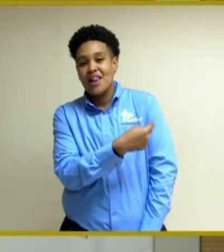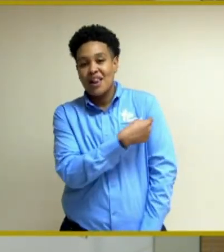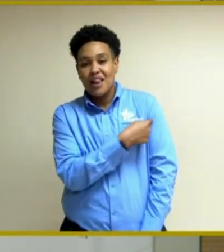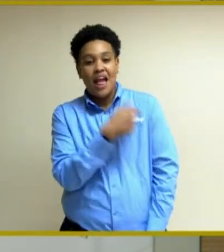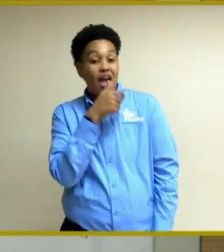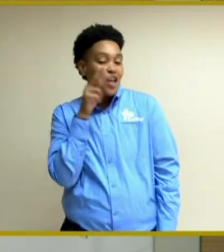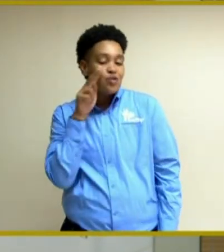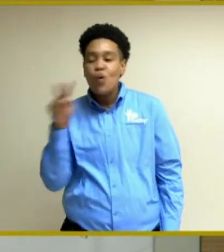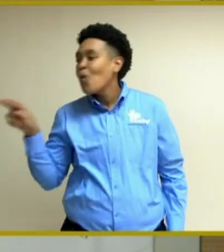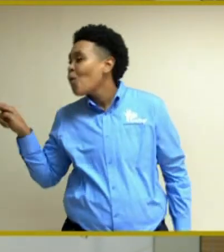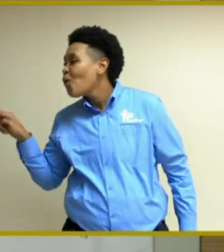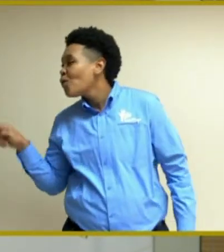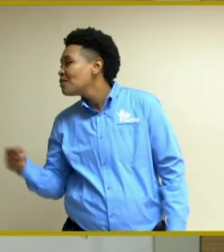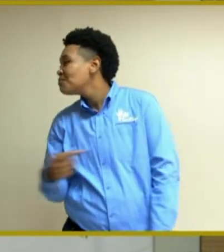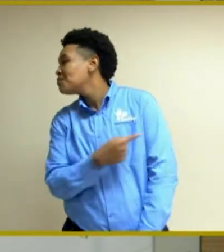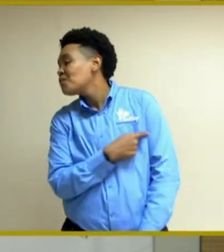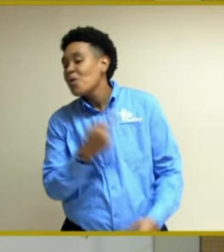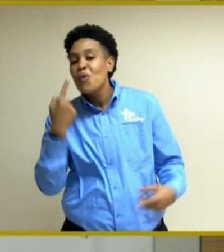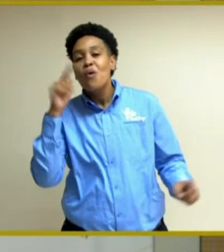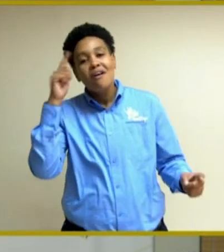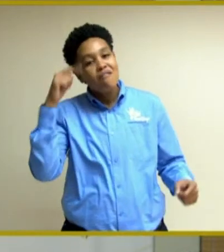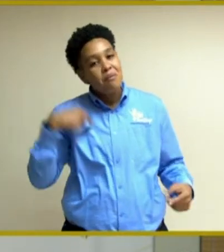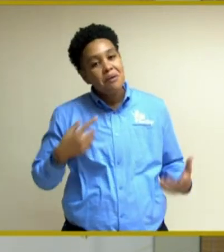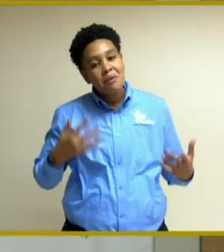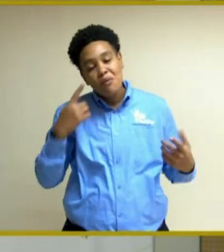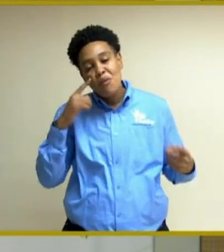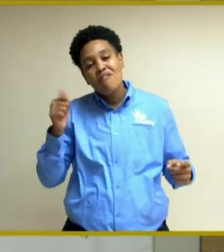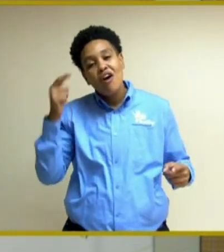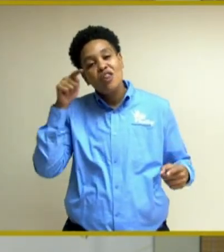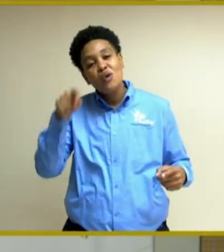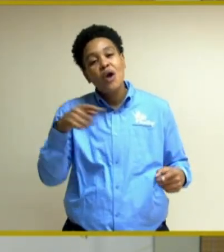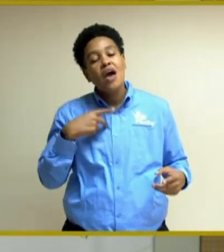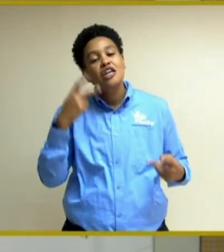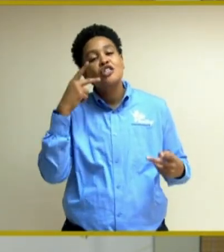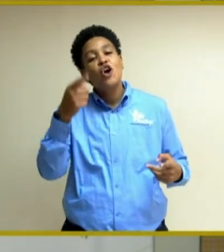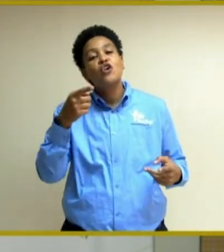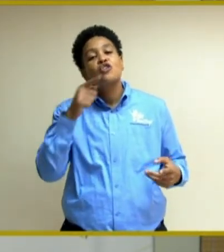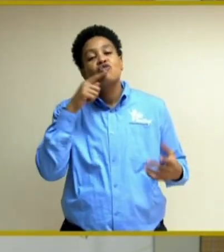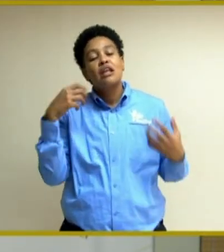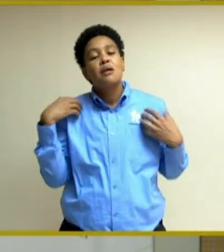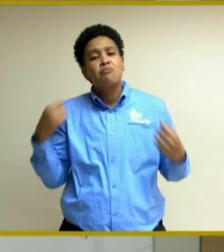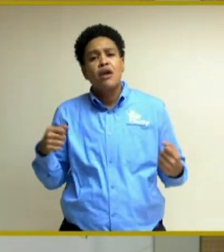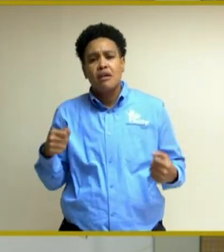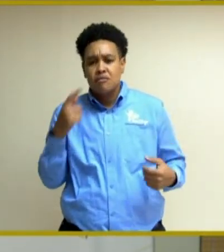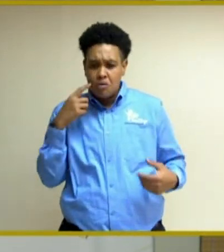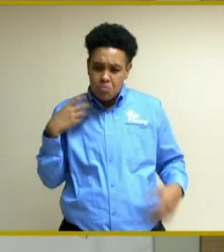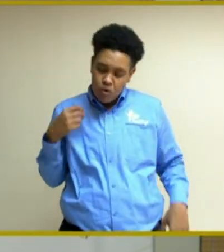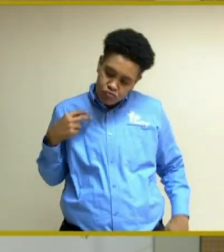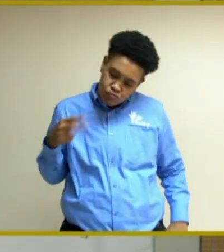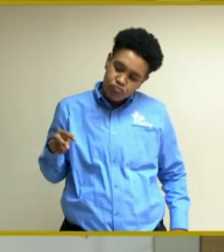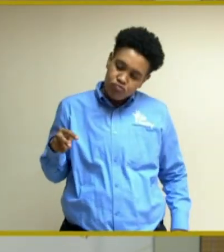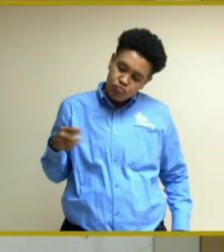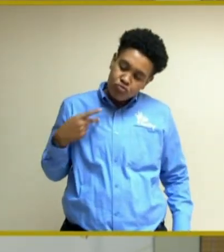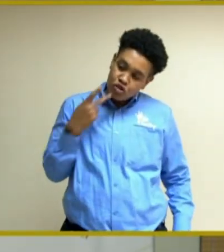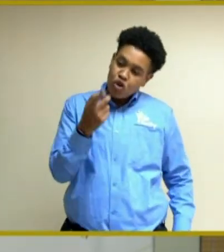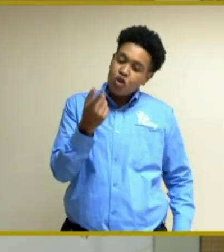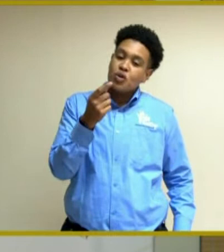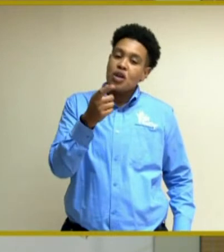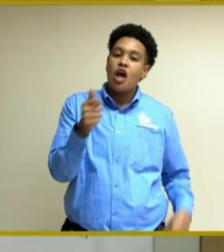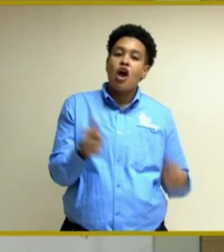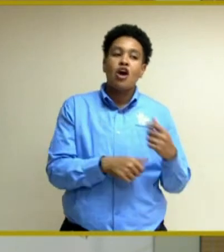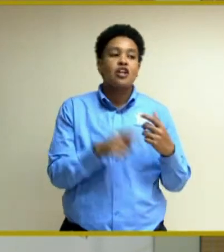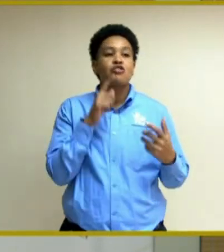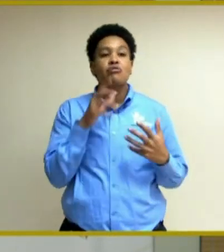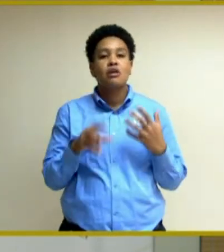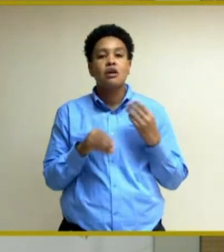arm. So that works for me. Maybe it will work for others than you. But I saw you. You were very brave, very bold. And of course, you did it under